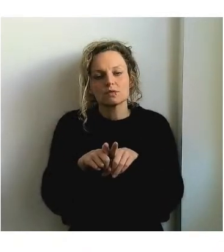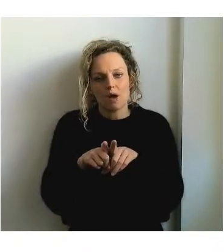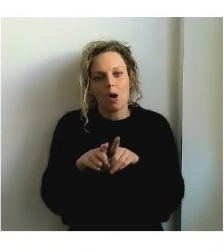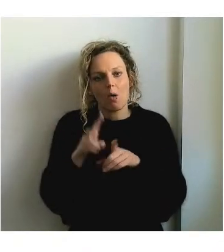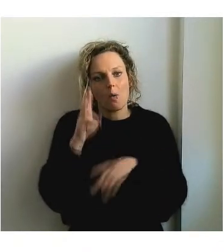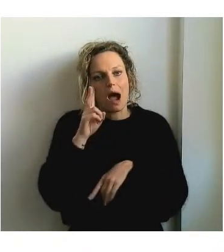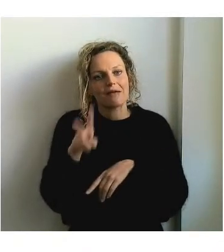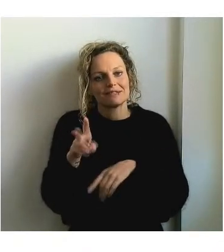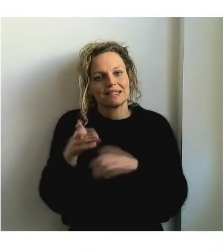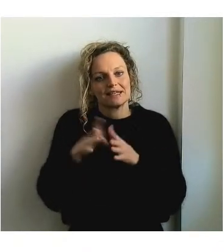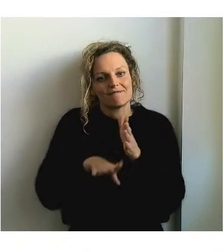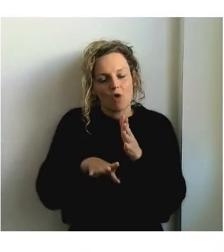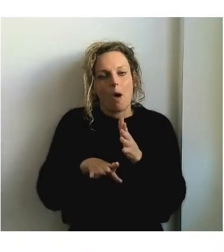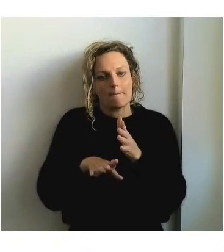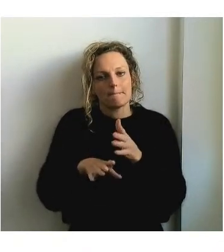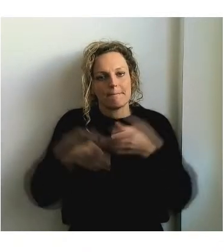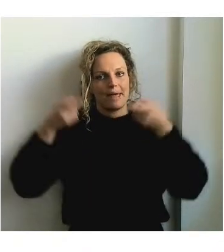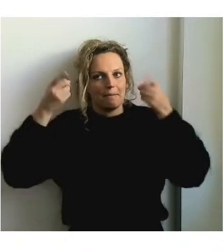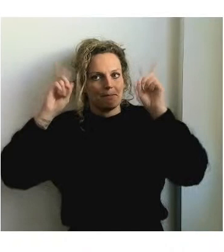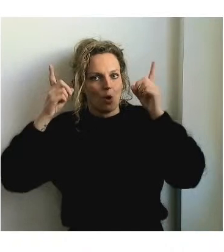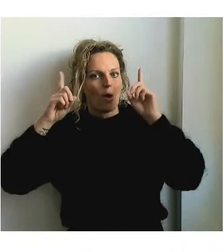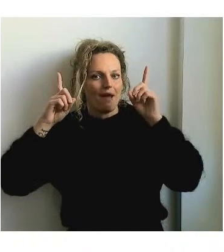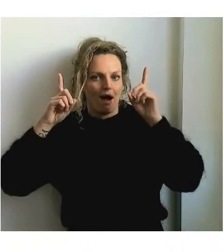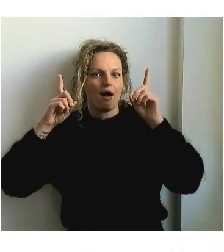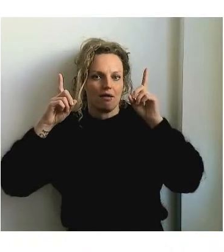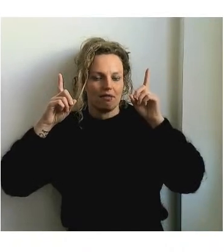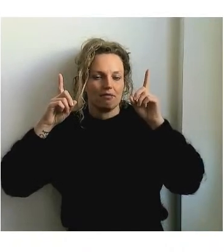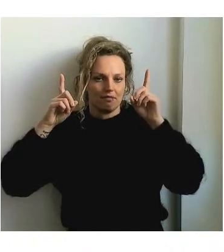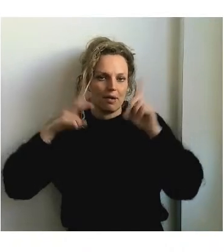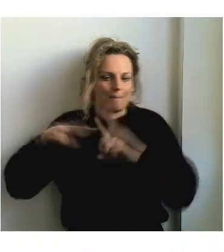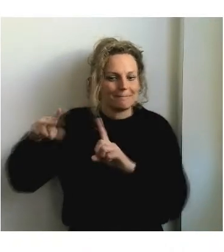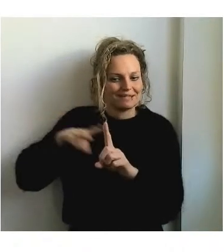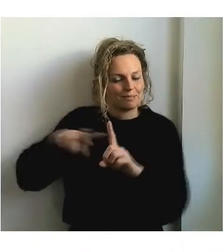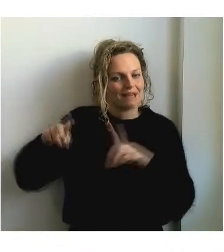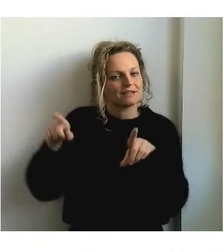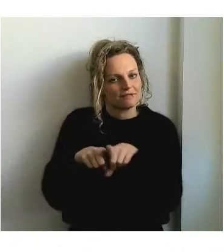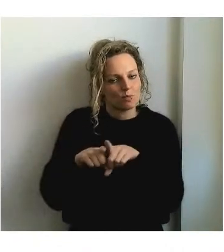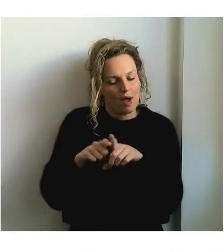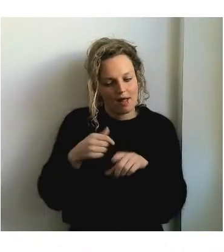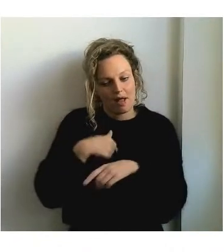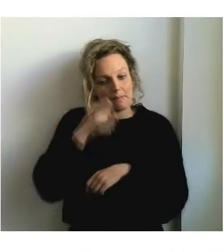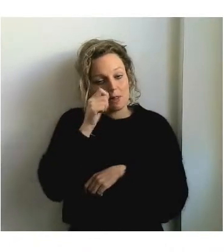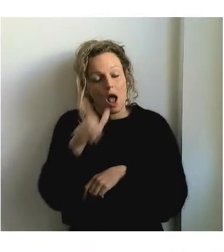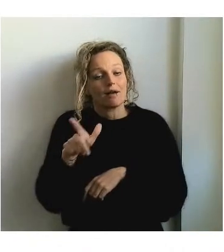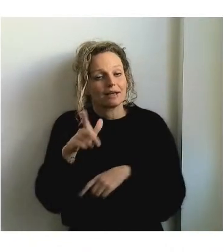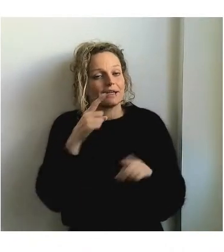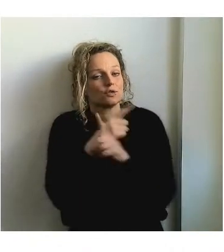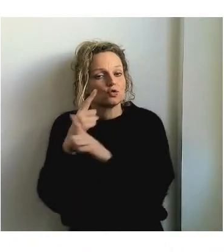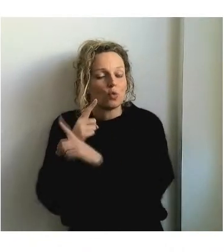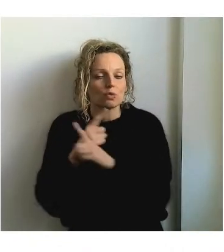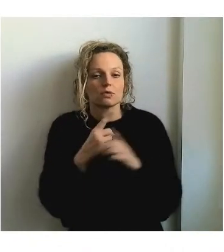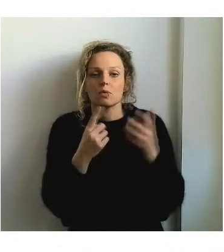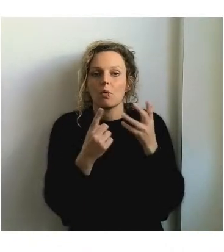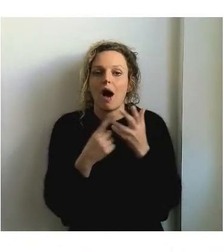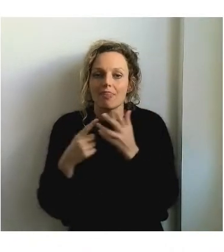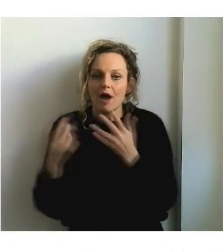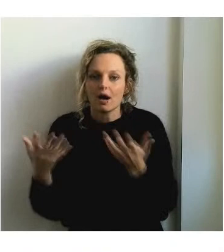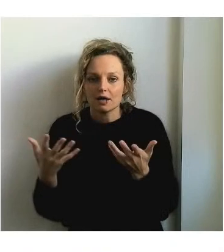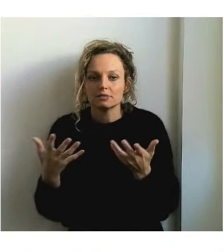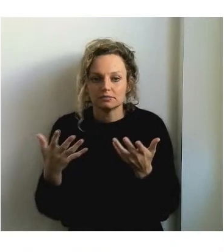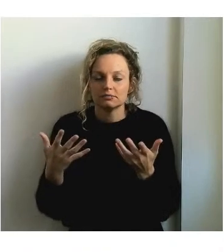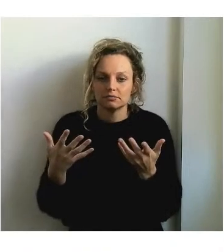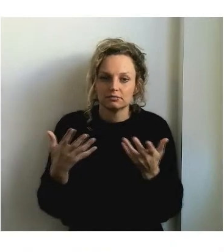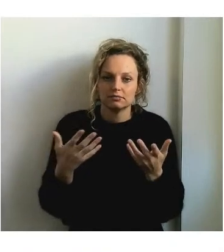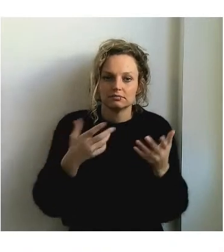lucky enough that I get to talk to lots of other organizations and just provide our sort of journey on